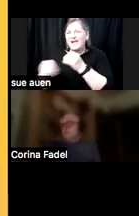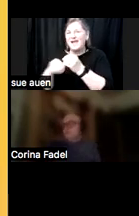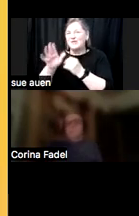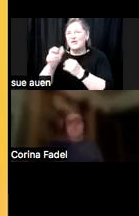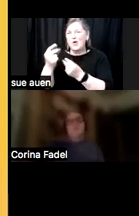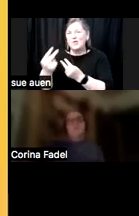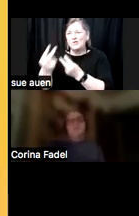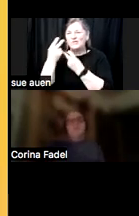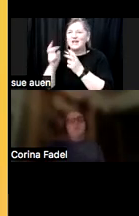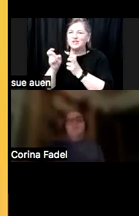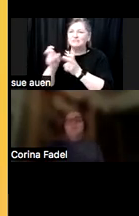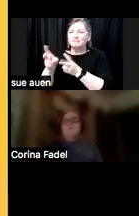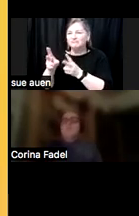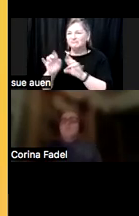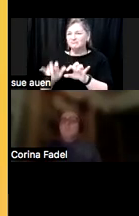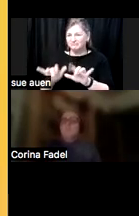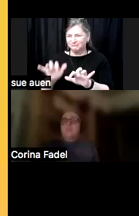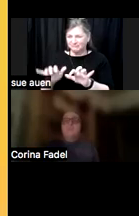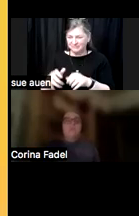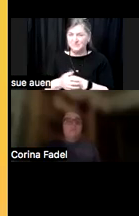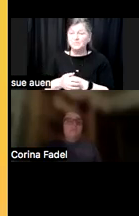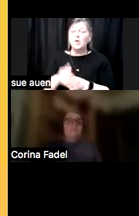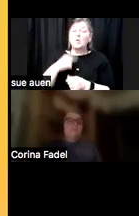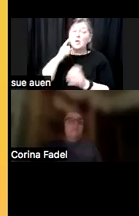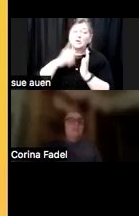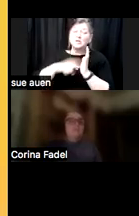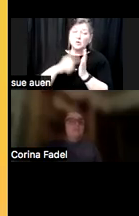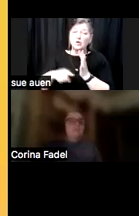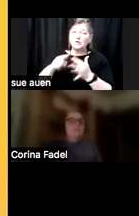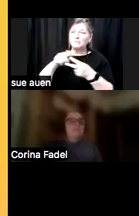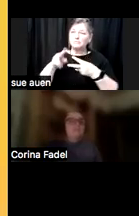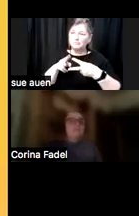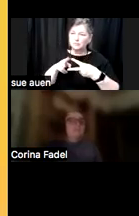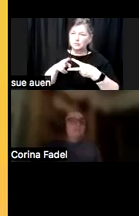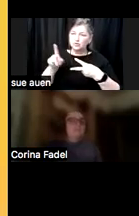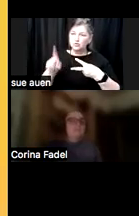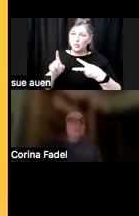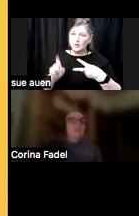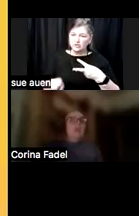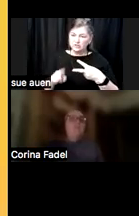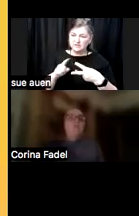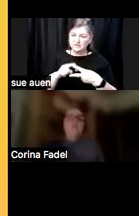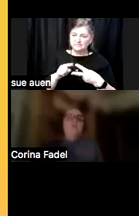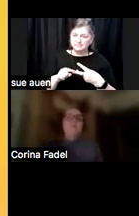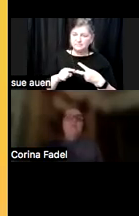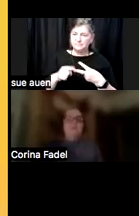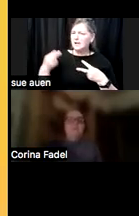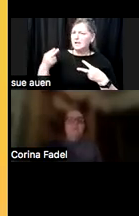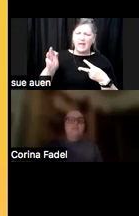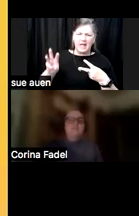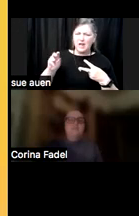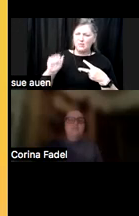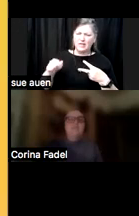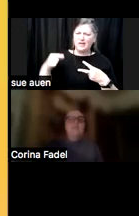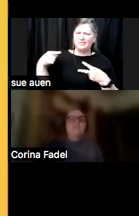reflection. We're going to be exploring the following two questions. How could this